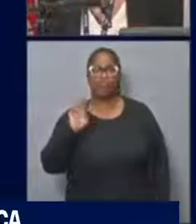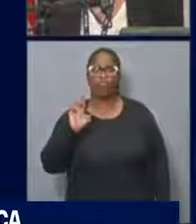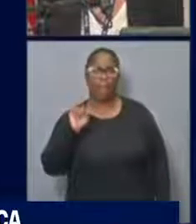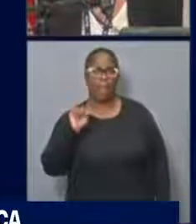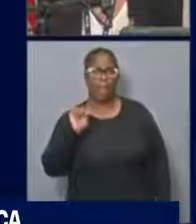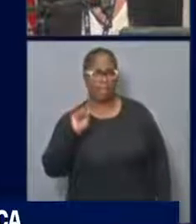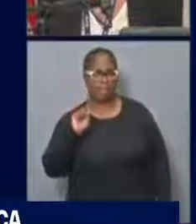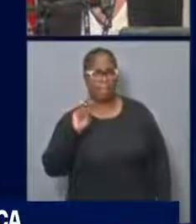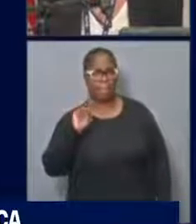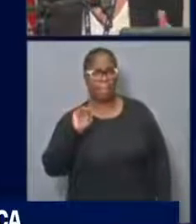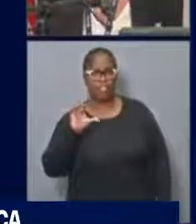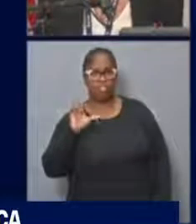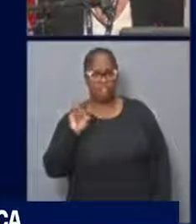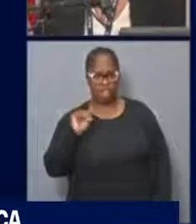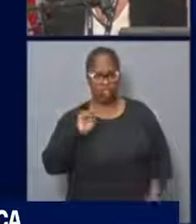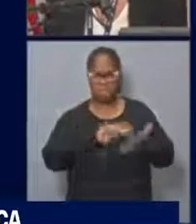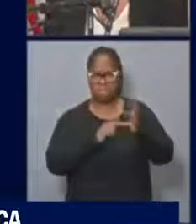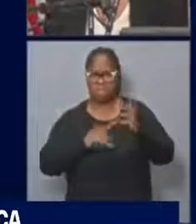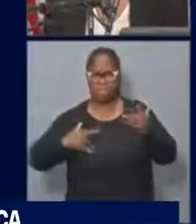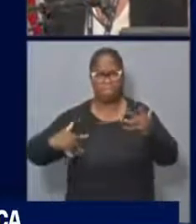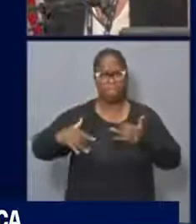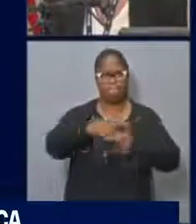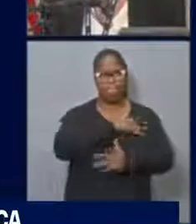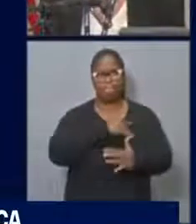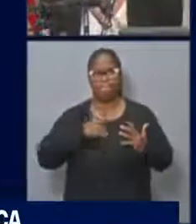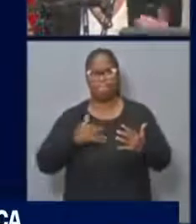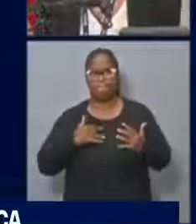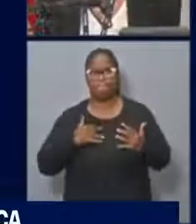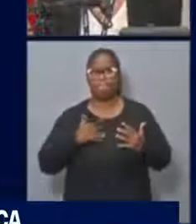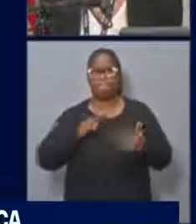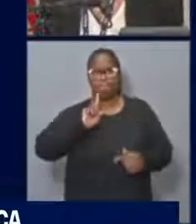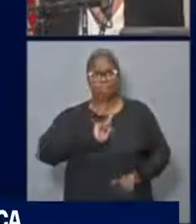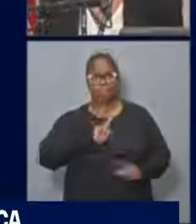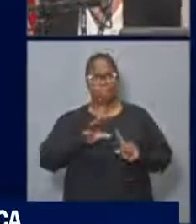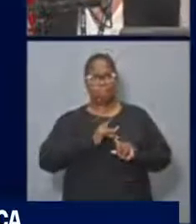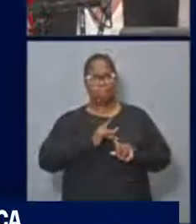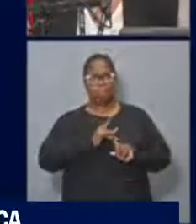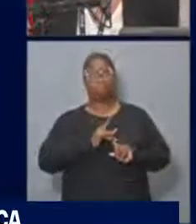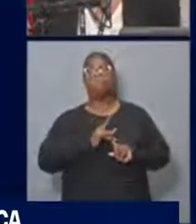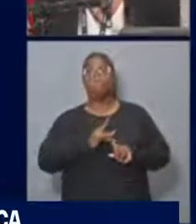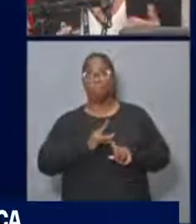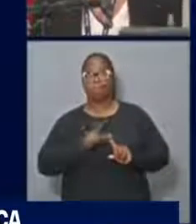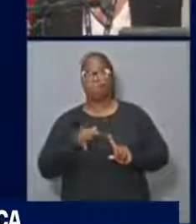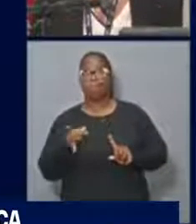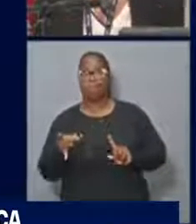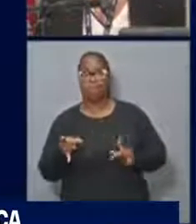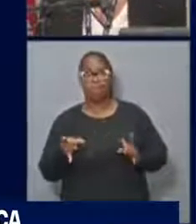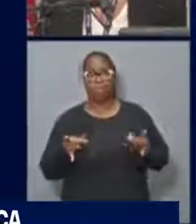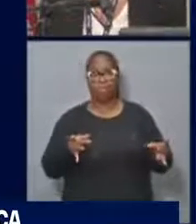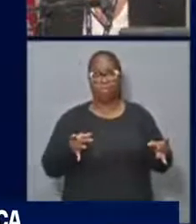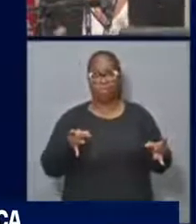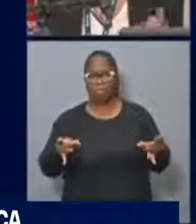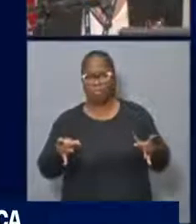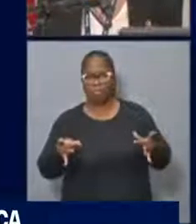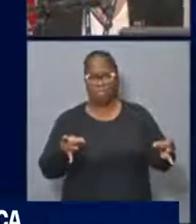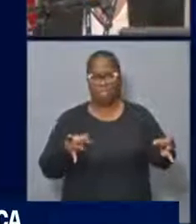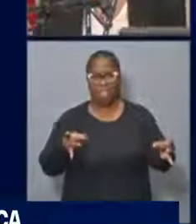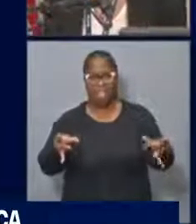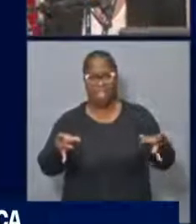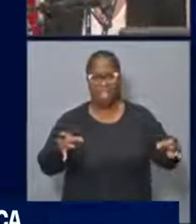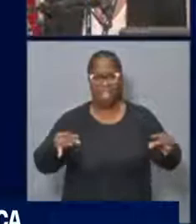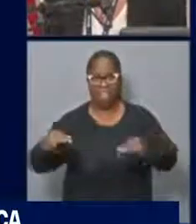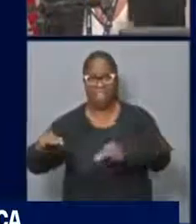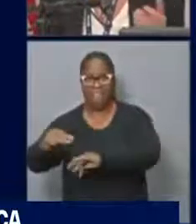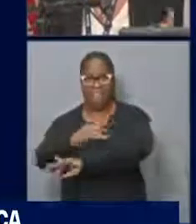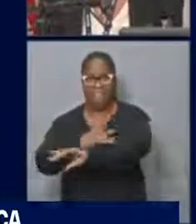of us who's infected infect other people, and the number of people that are infected that are unfortunately out and